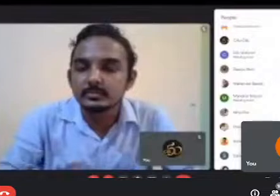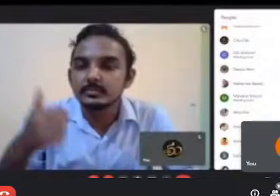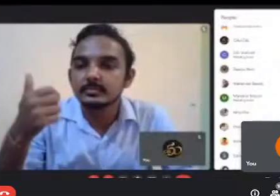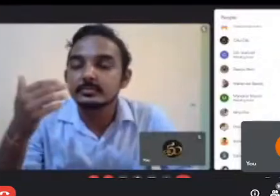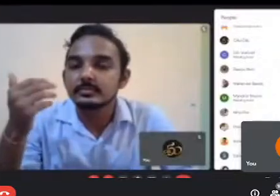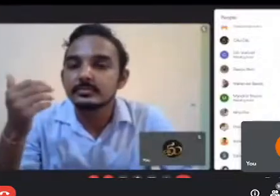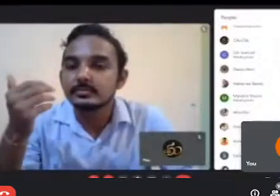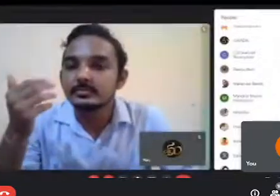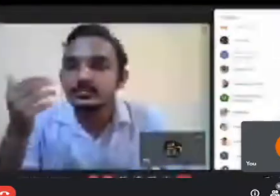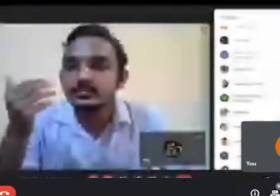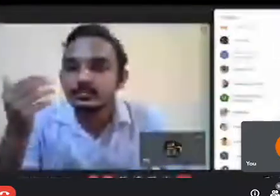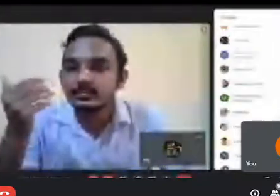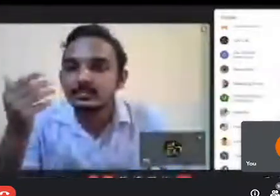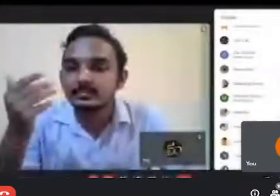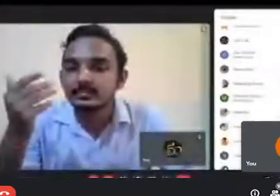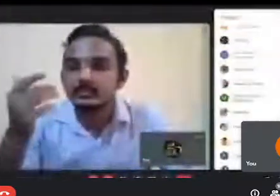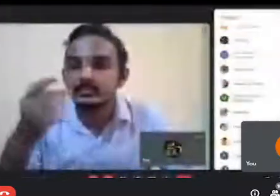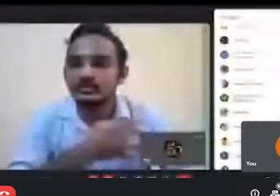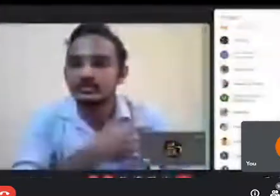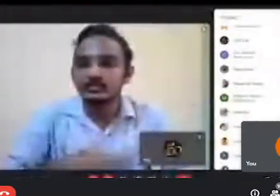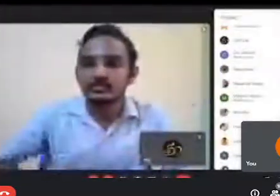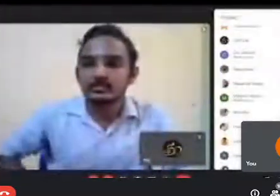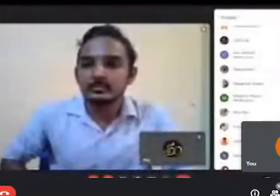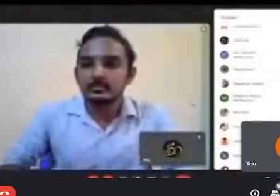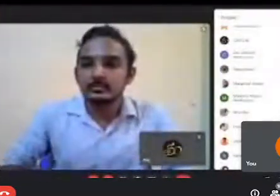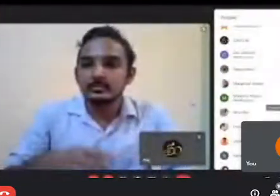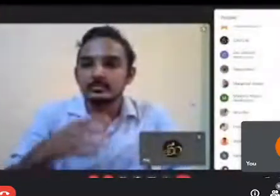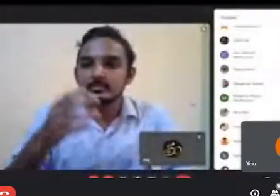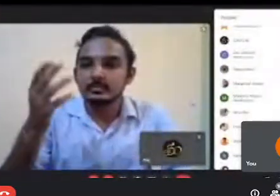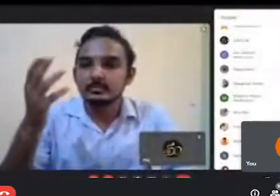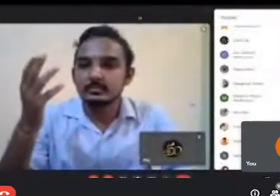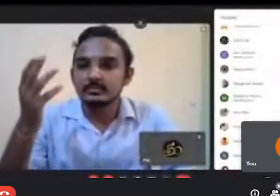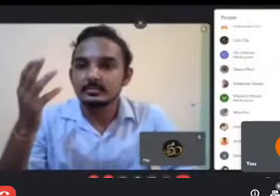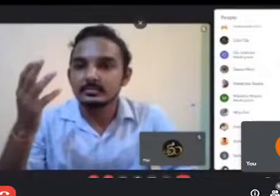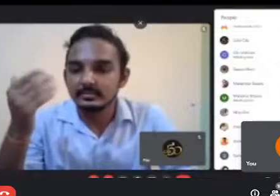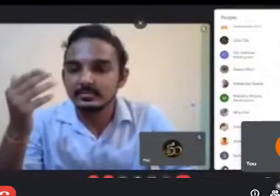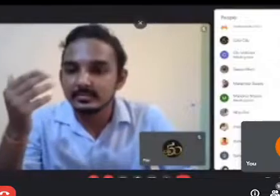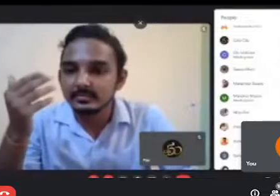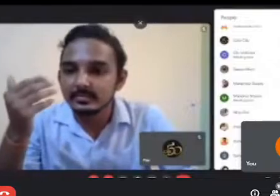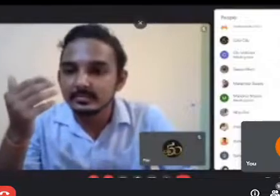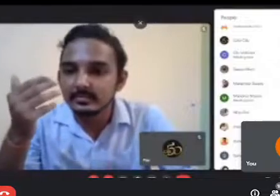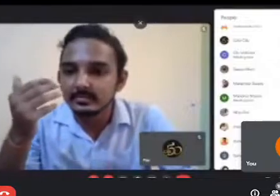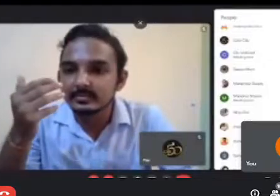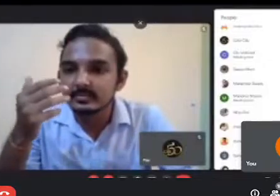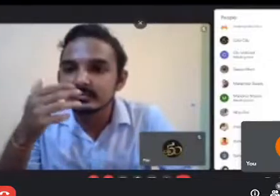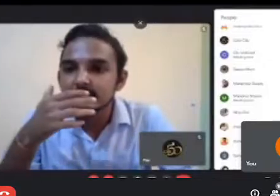Yeah, now Nirav is here, and you want the interpreter in the main screen, right?